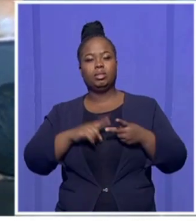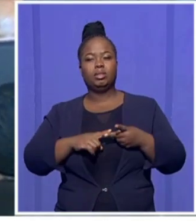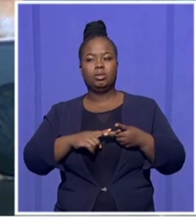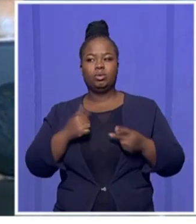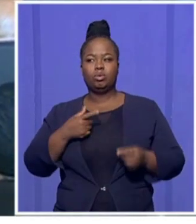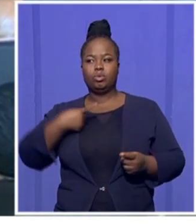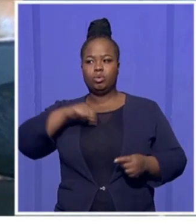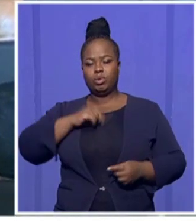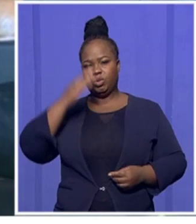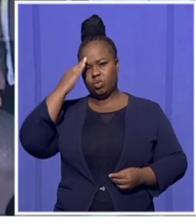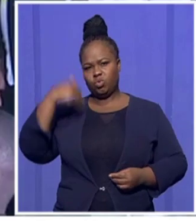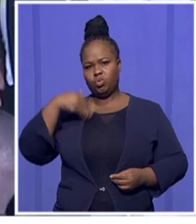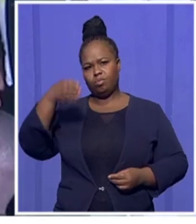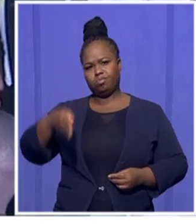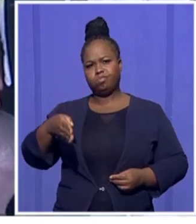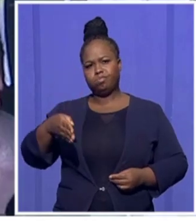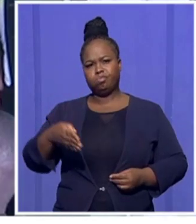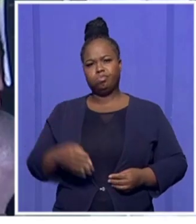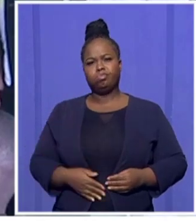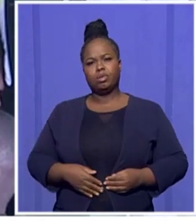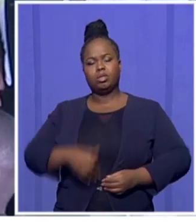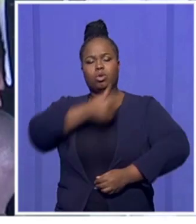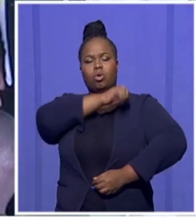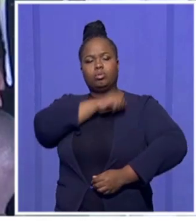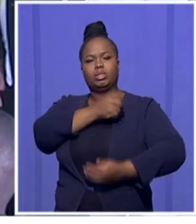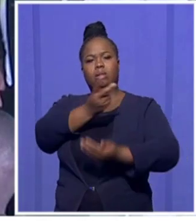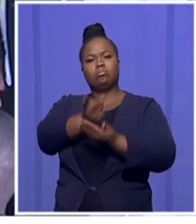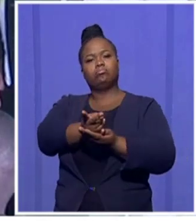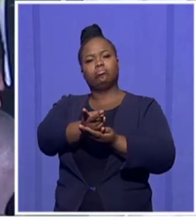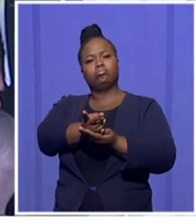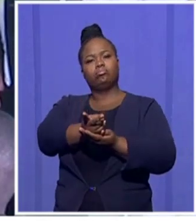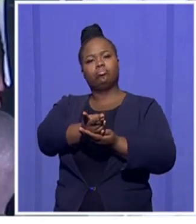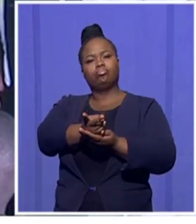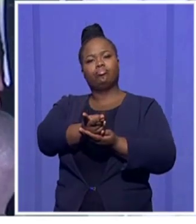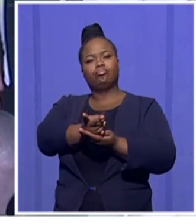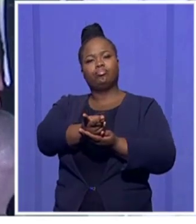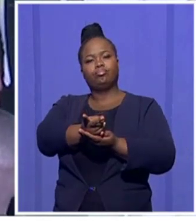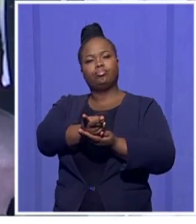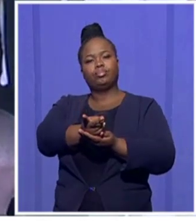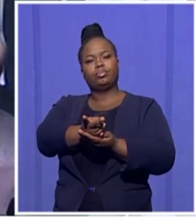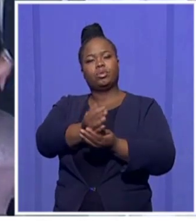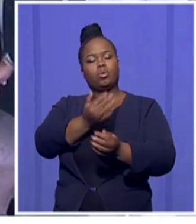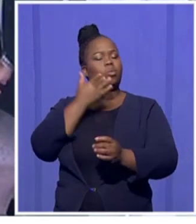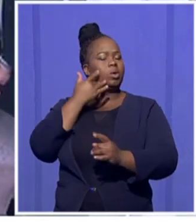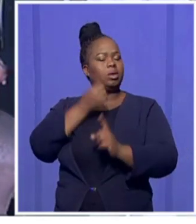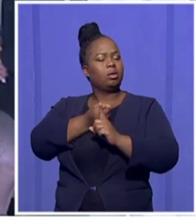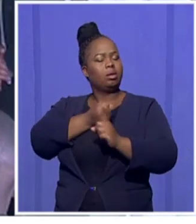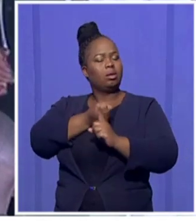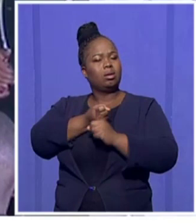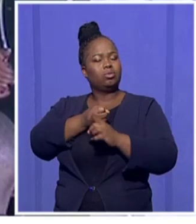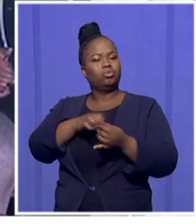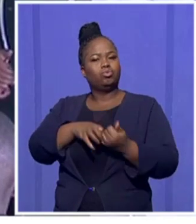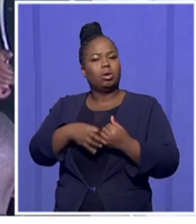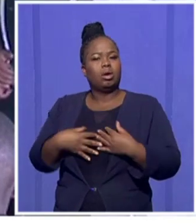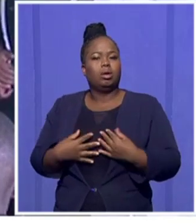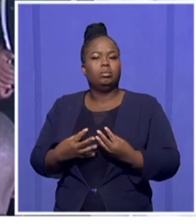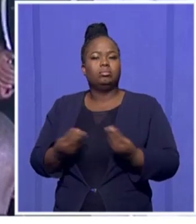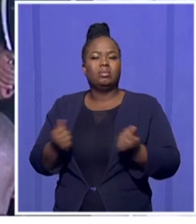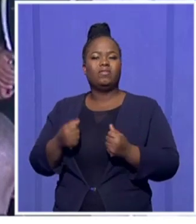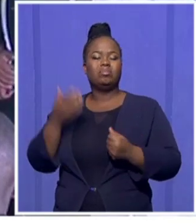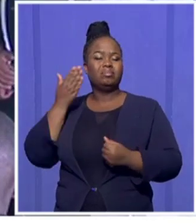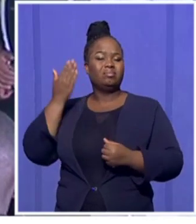by our brother's hospital bedside as he fought to recover from that horrific